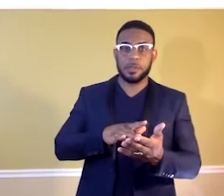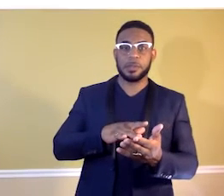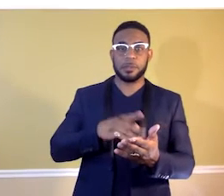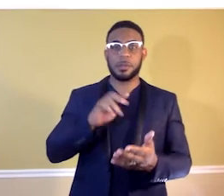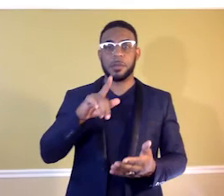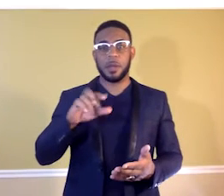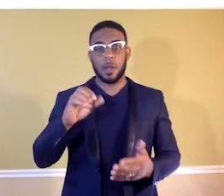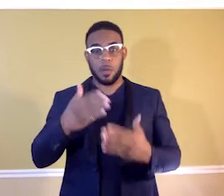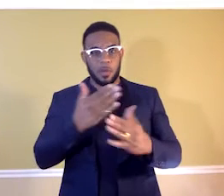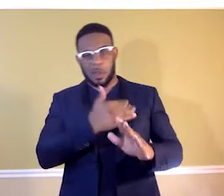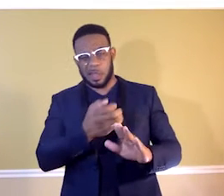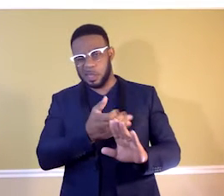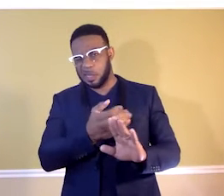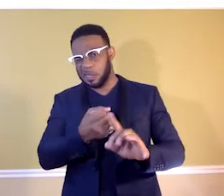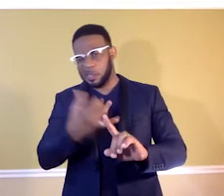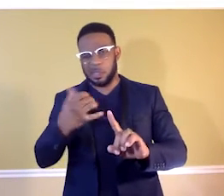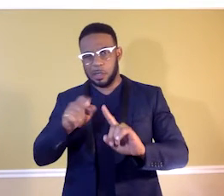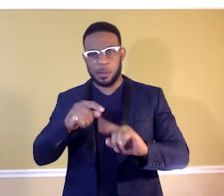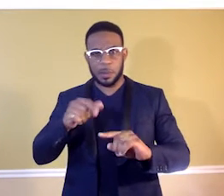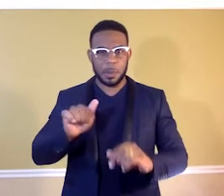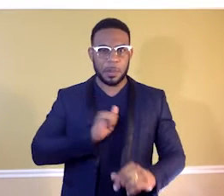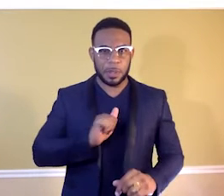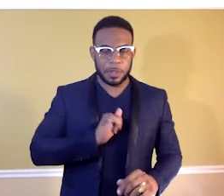So before that, a little bit about myself.